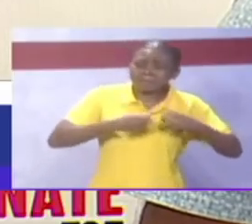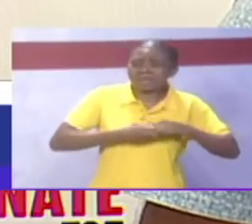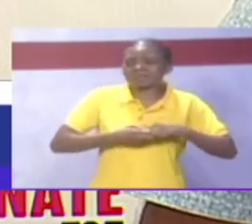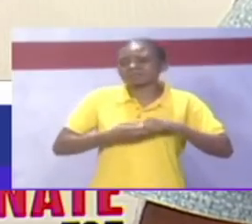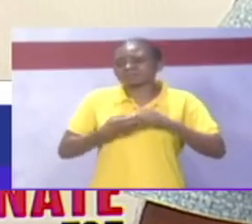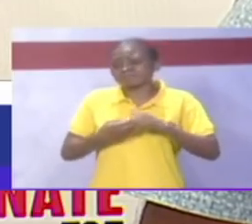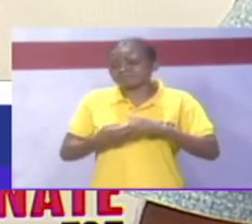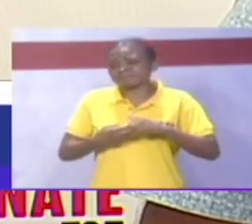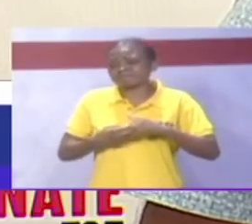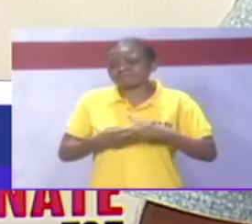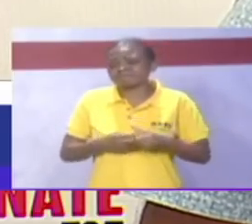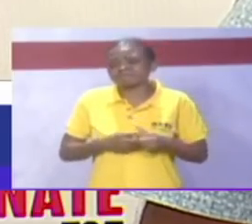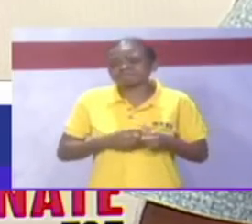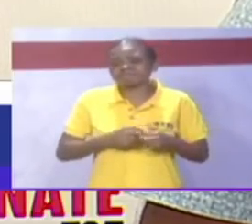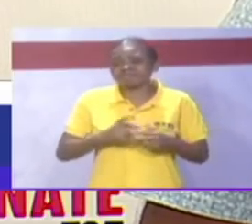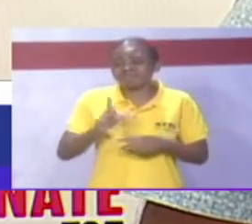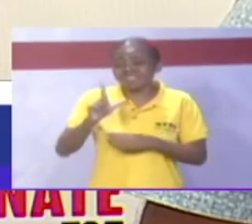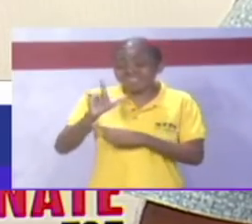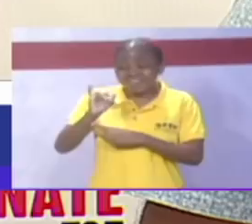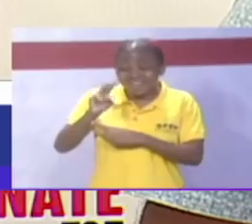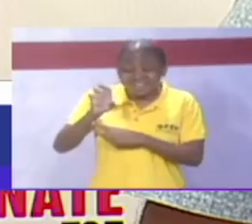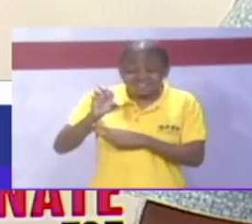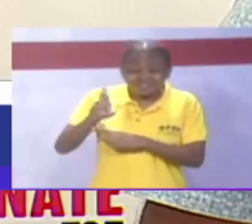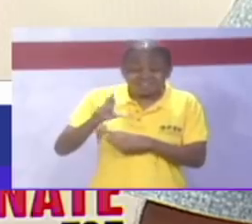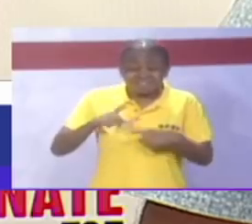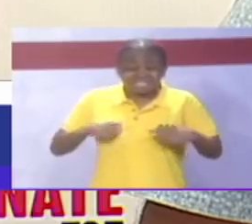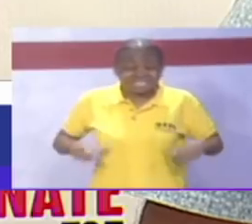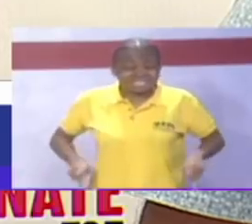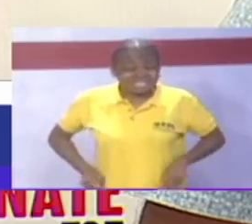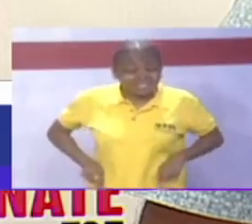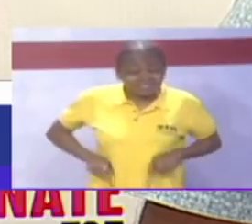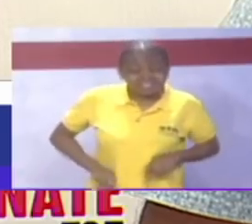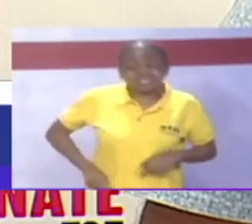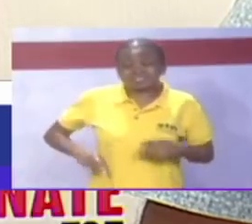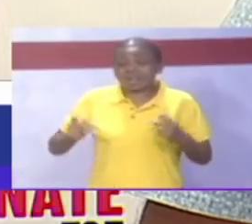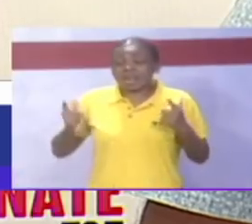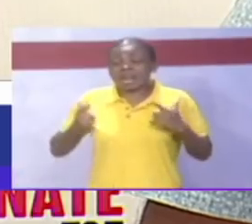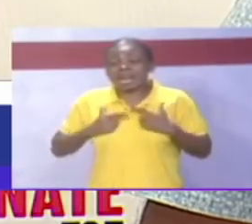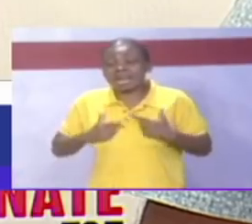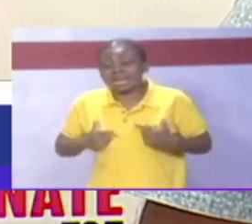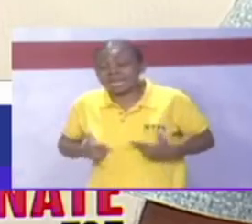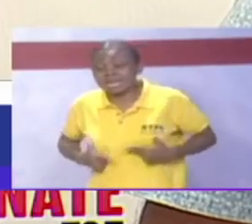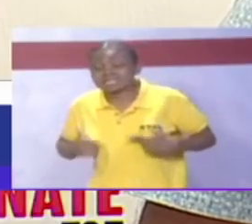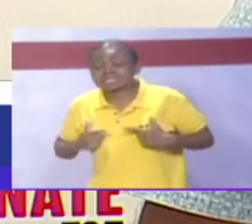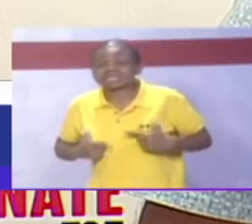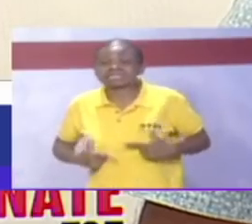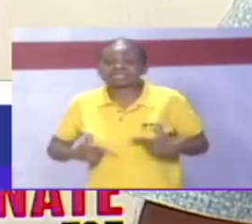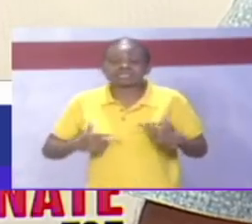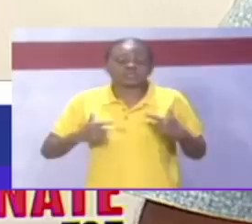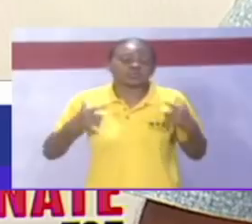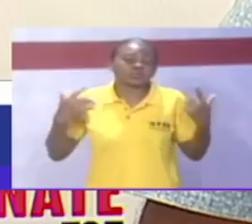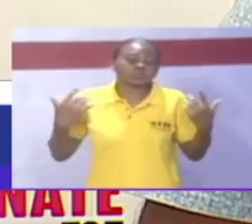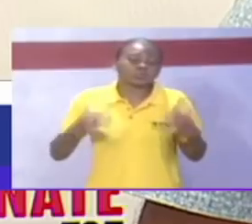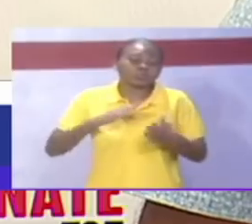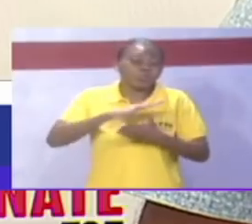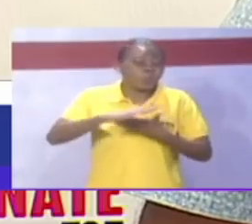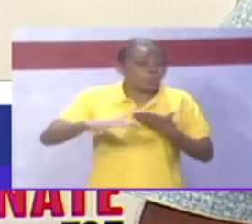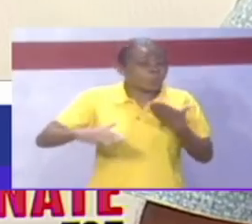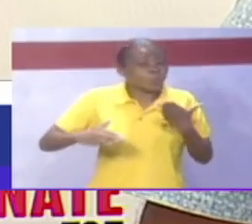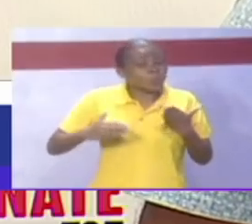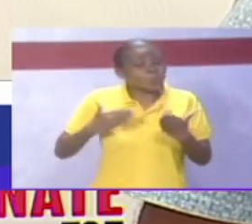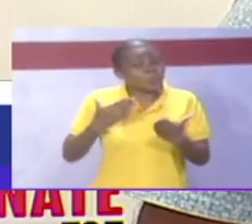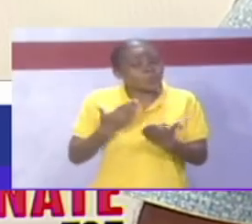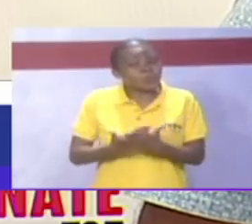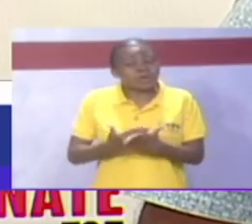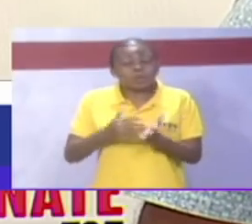liver, kidney, lungs, and pancreas all were affected by